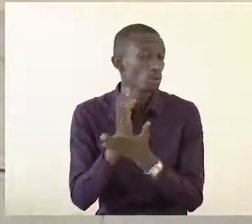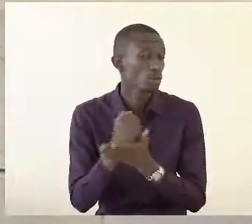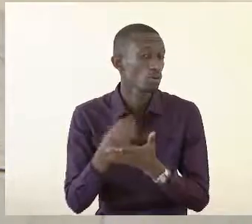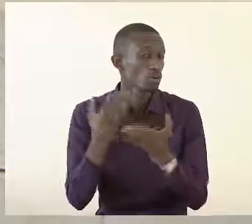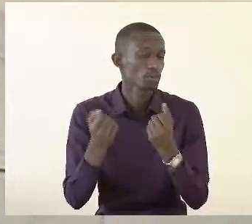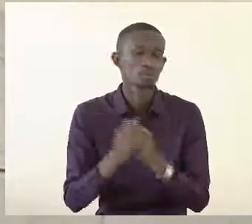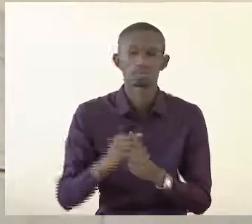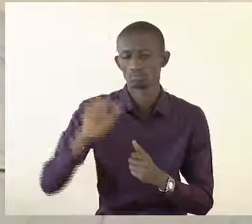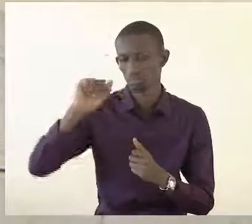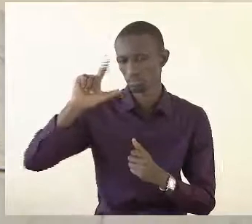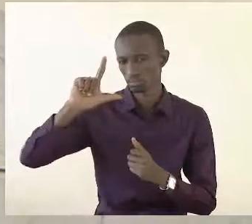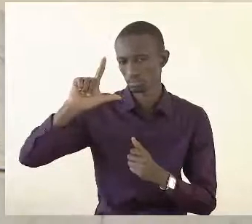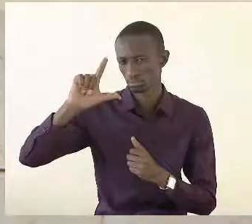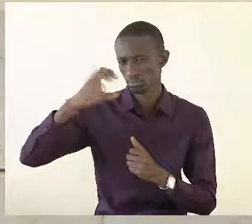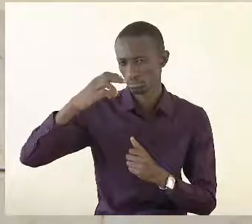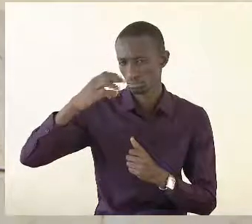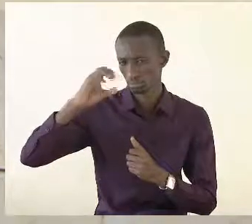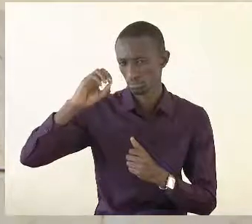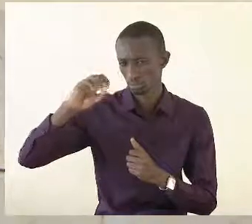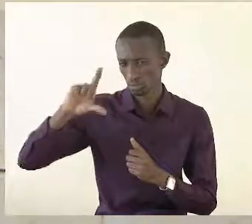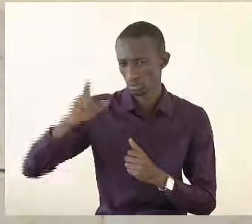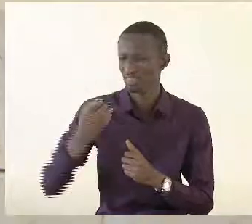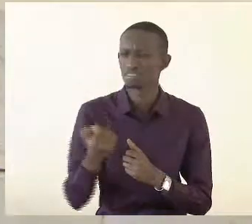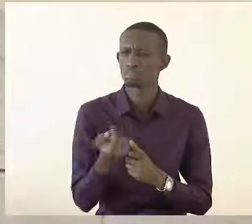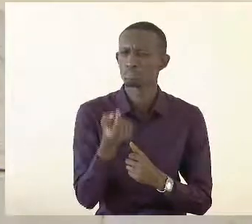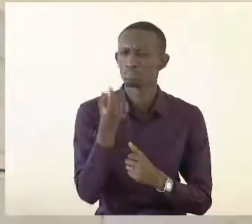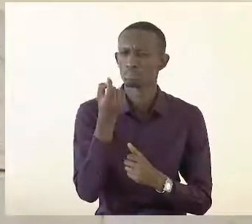alcohols with a very small